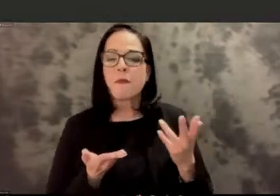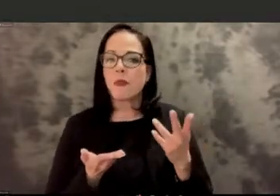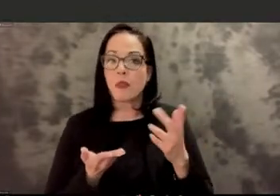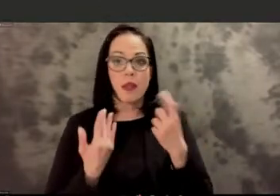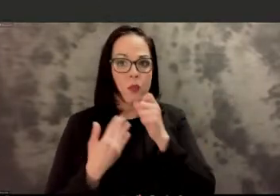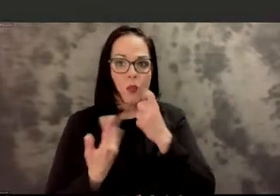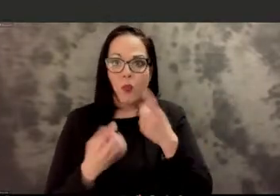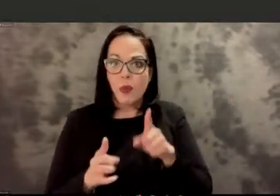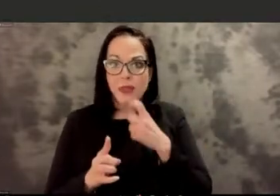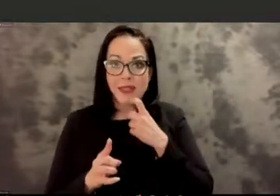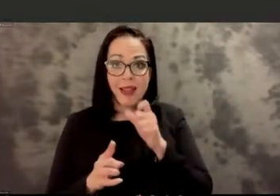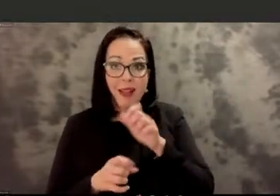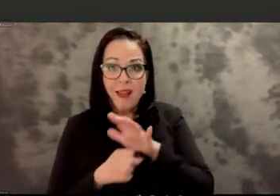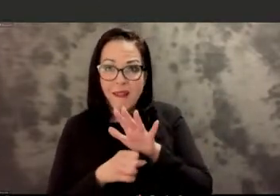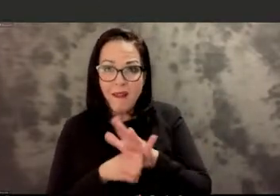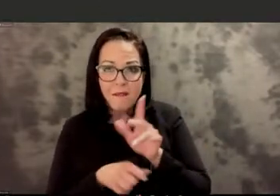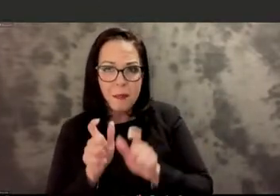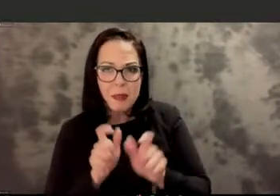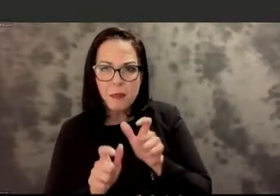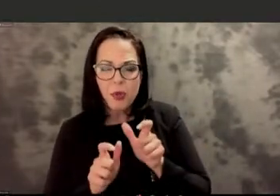enough people speak